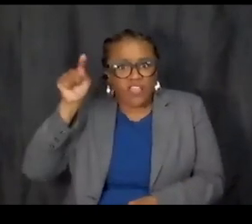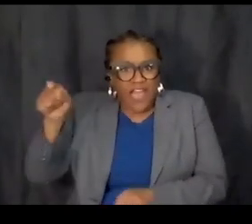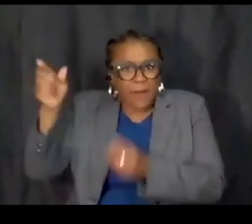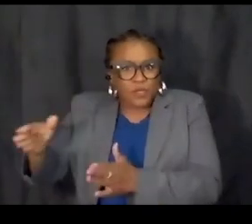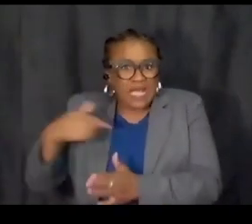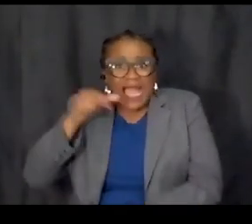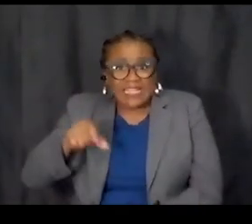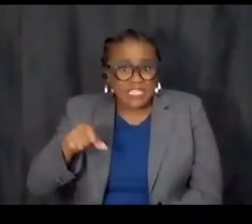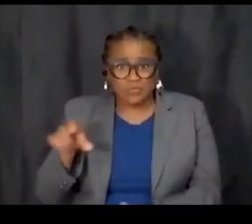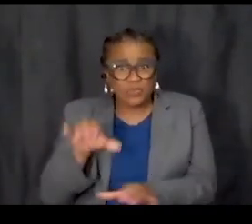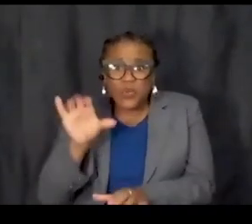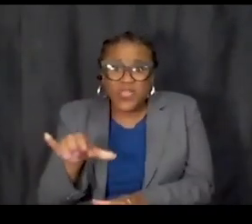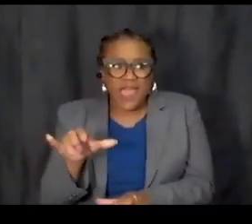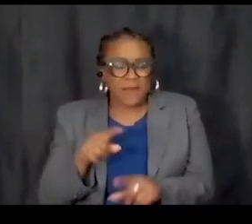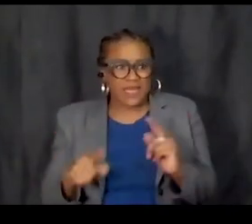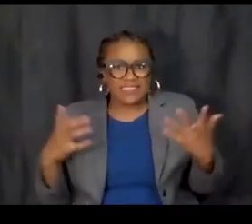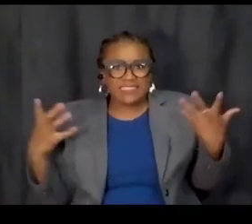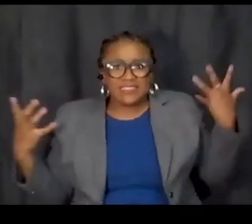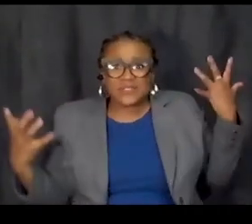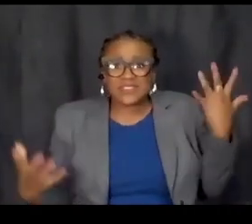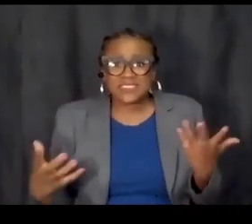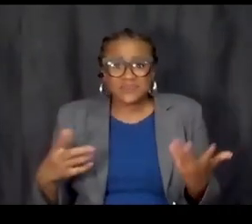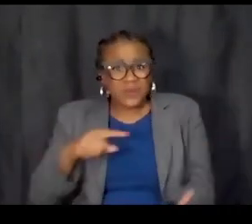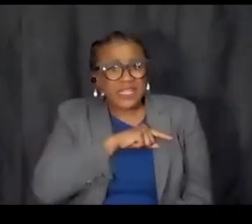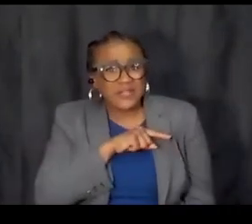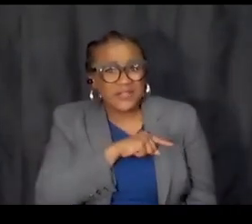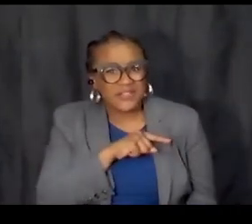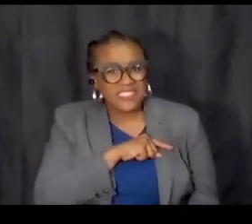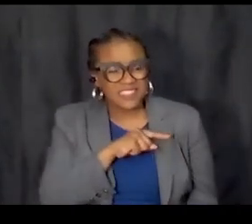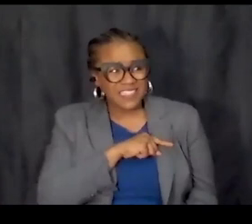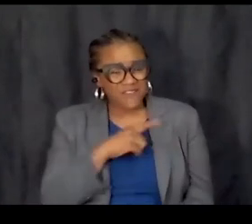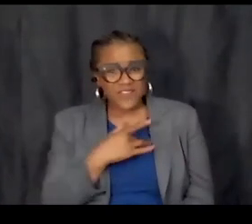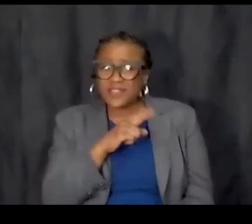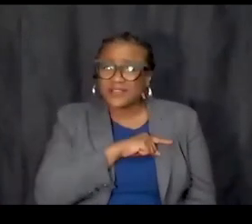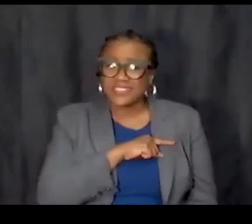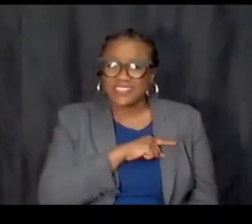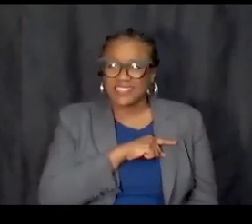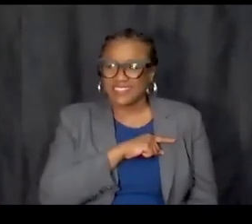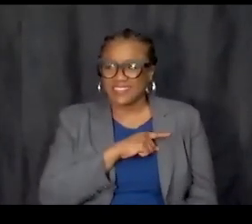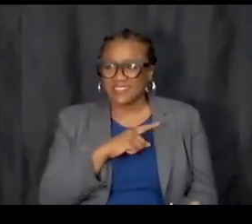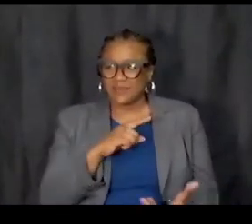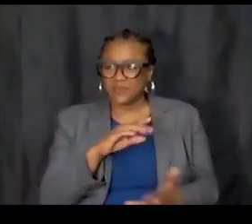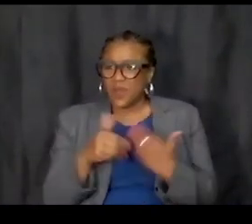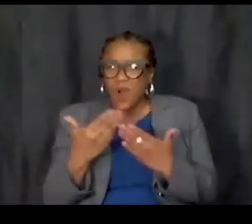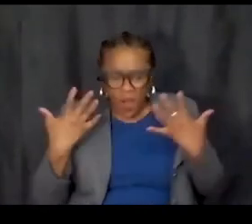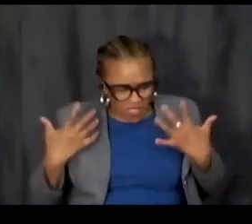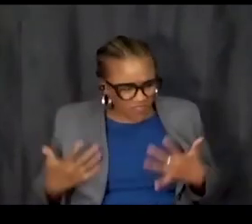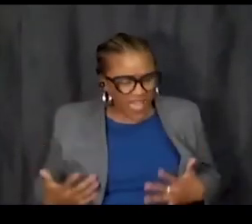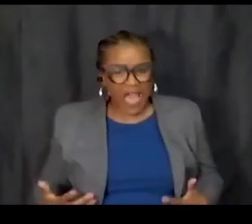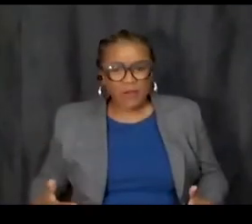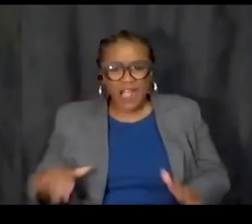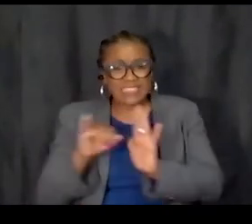So there's like some like guilt in that, but I you know, all of our identities are kind of on a